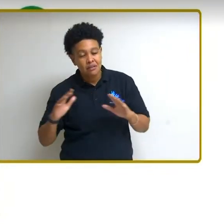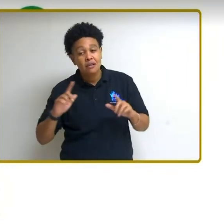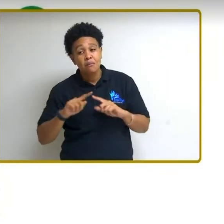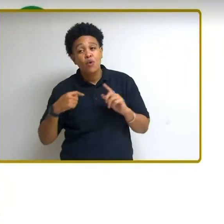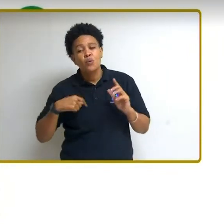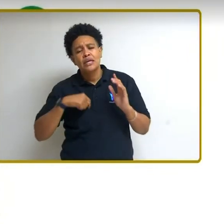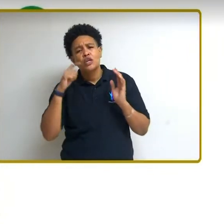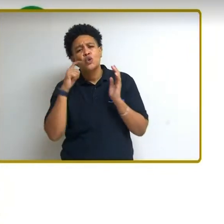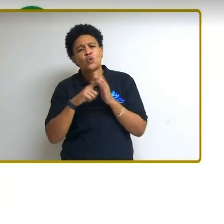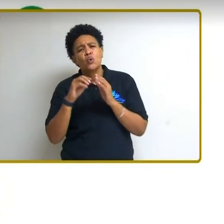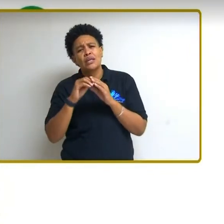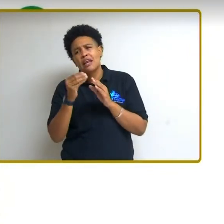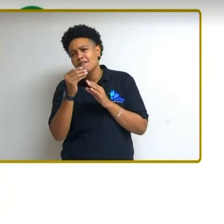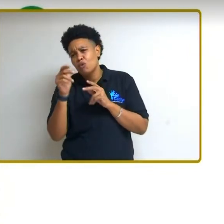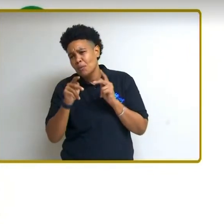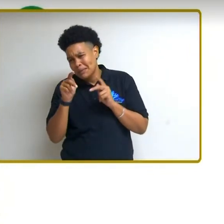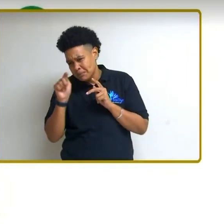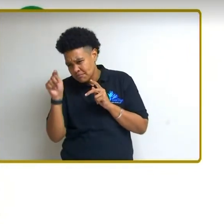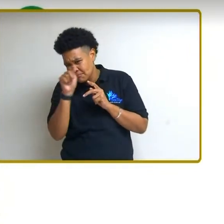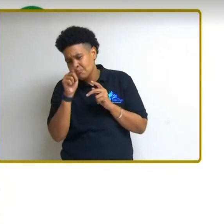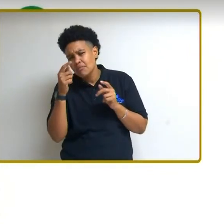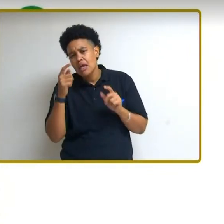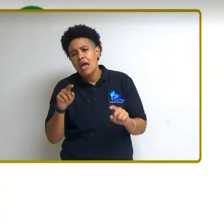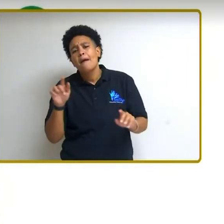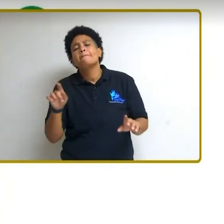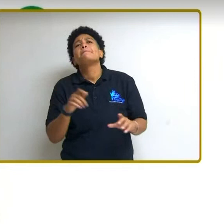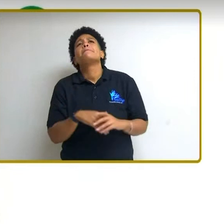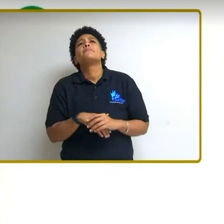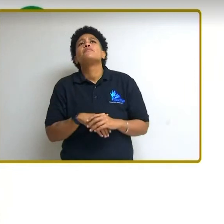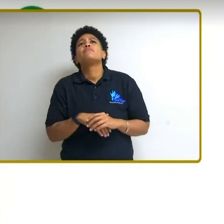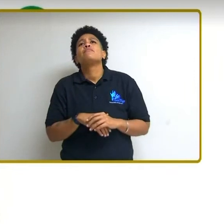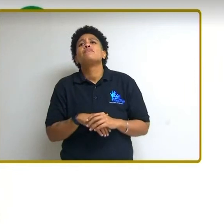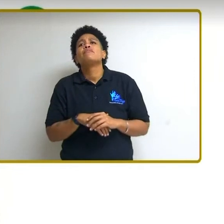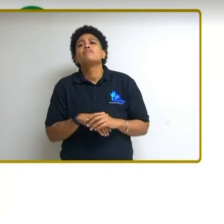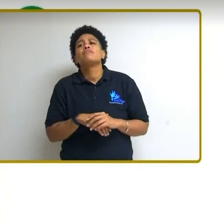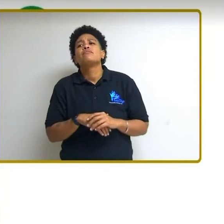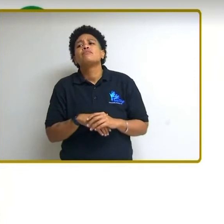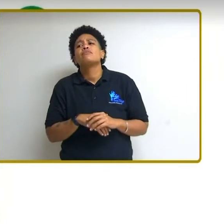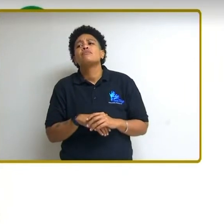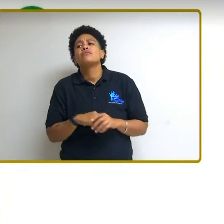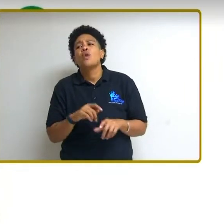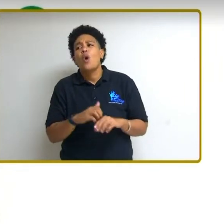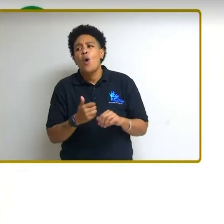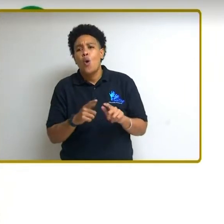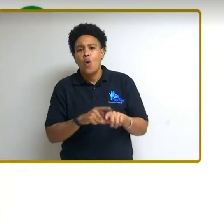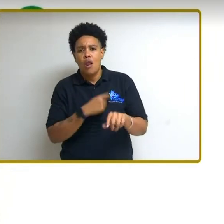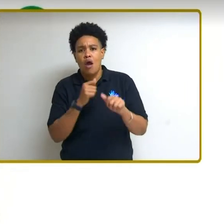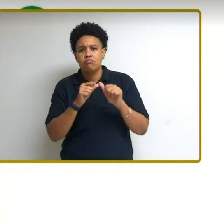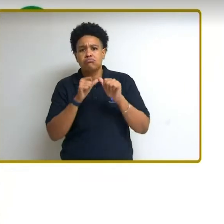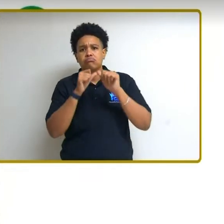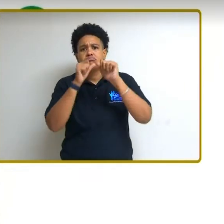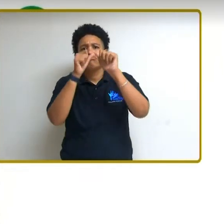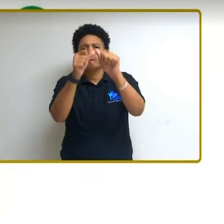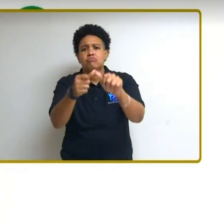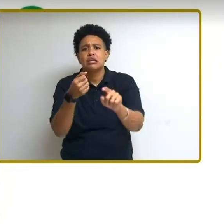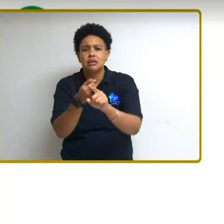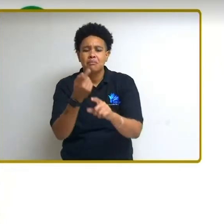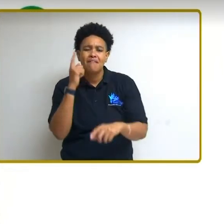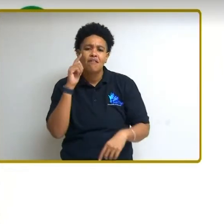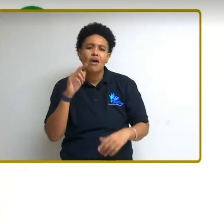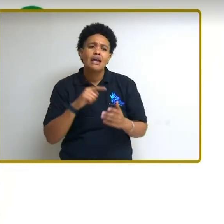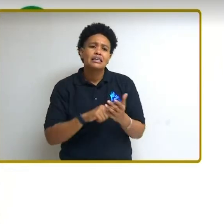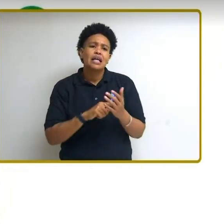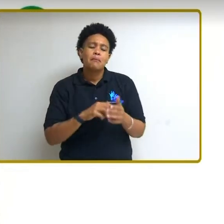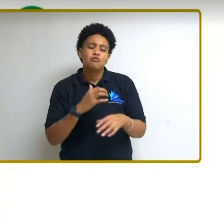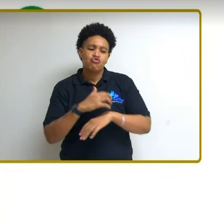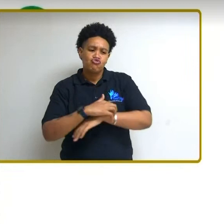in a few of the persons that the duration of these effects, for example, the rash, pain